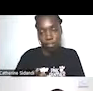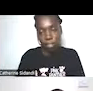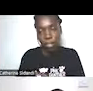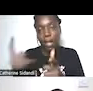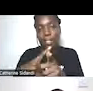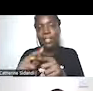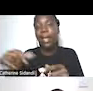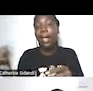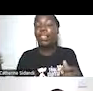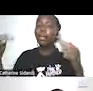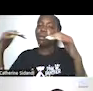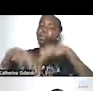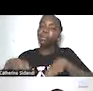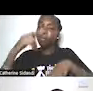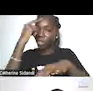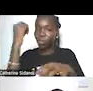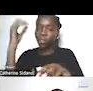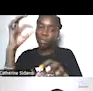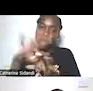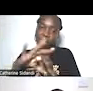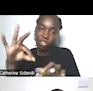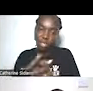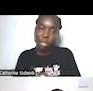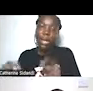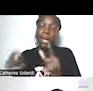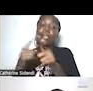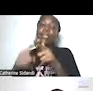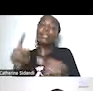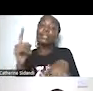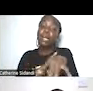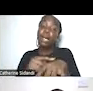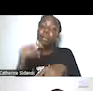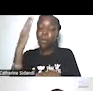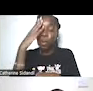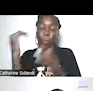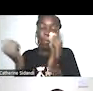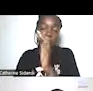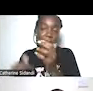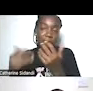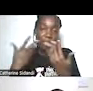Then once you frame your problem, then you need to analytically frame